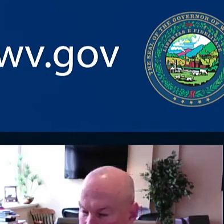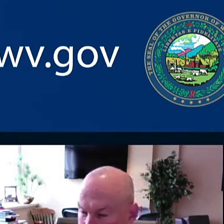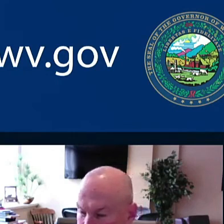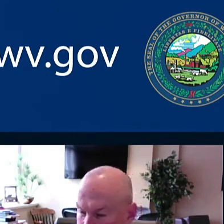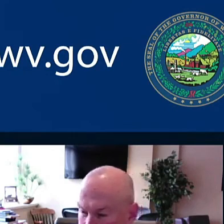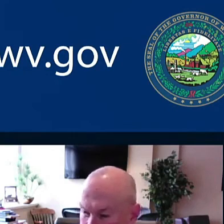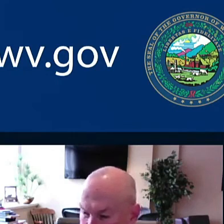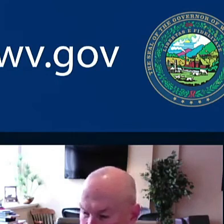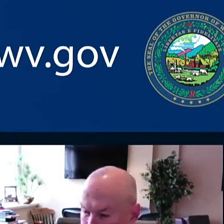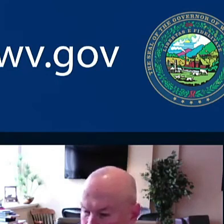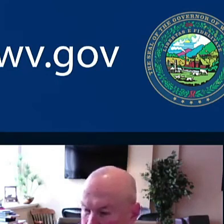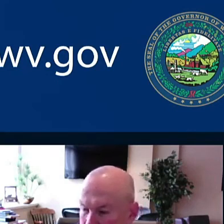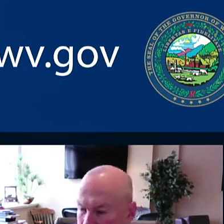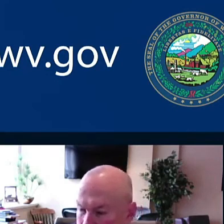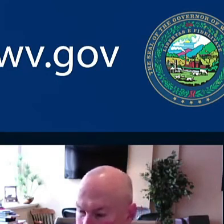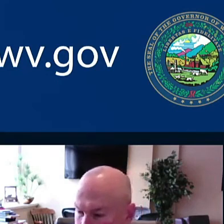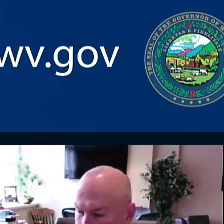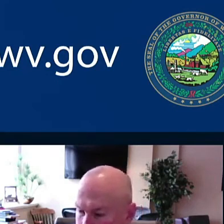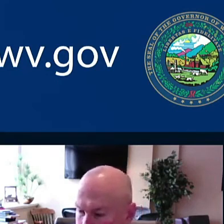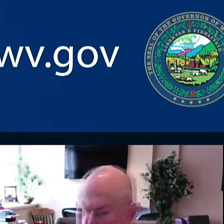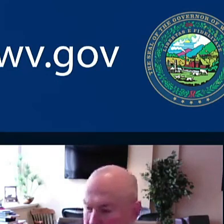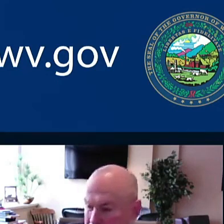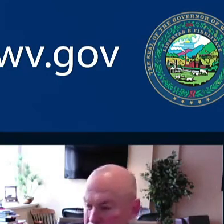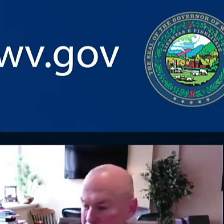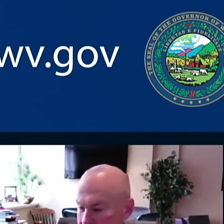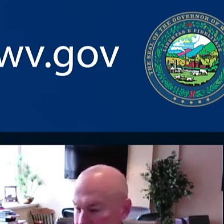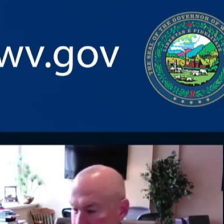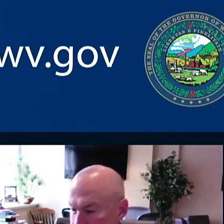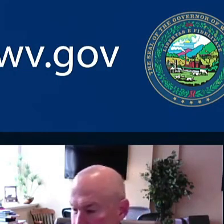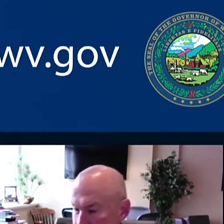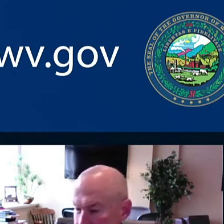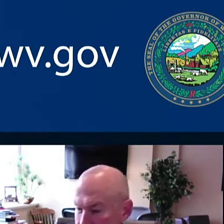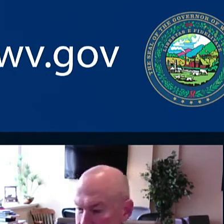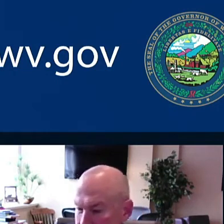us? I mean, can you check and see if Charles is still with us?